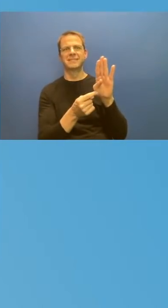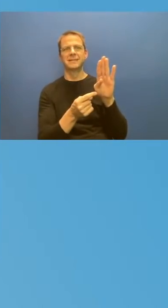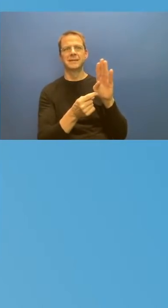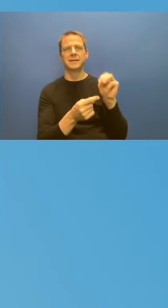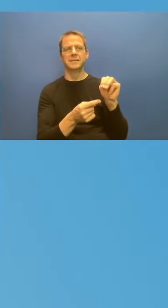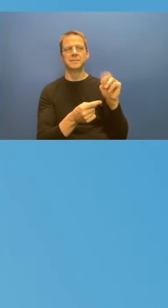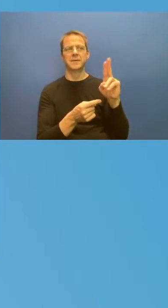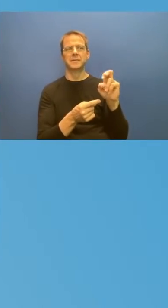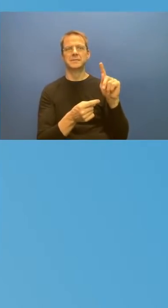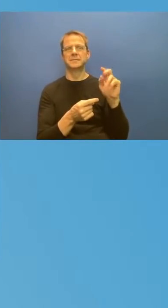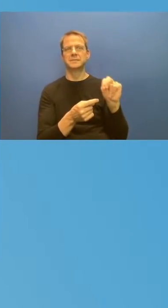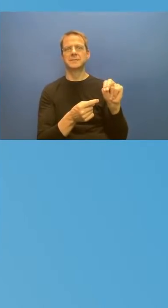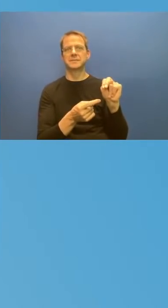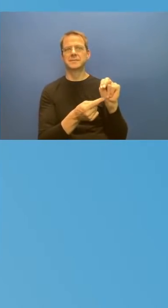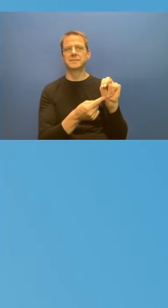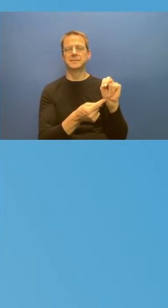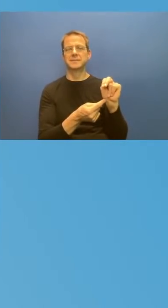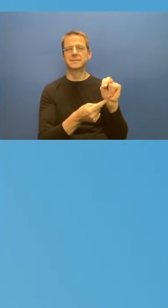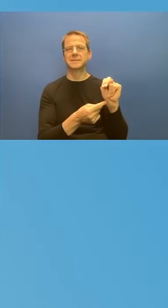and continue transmitting.